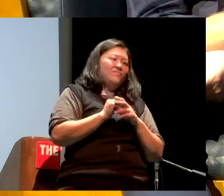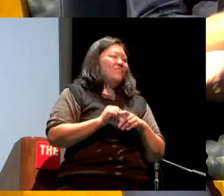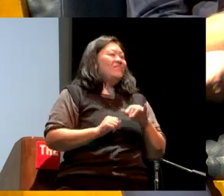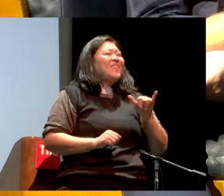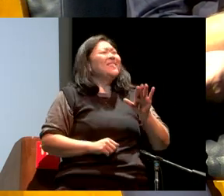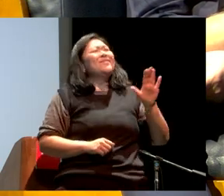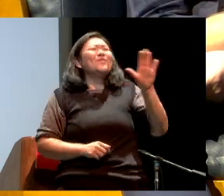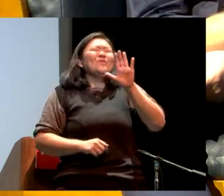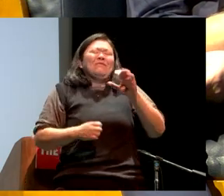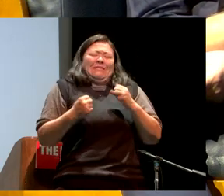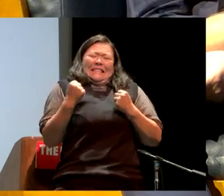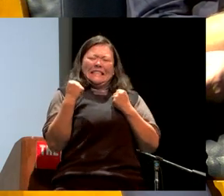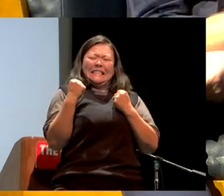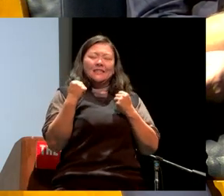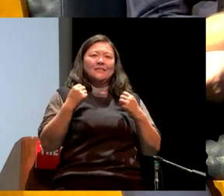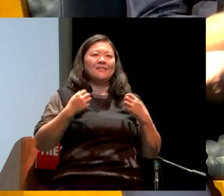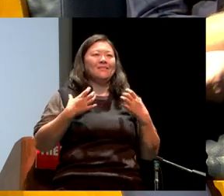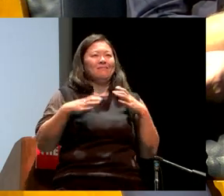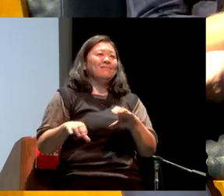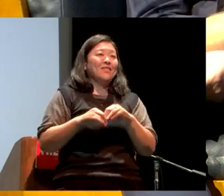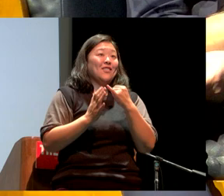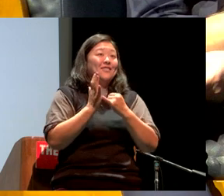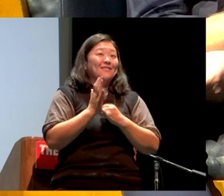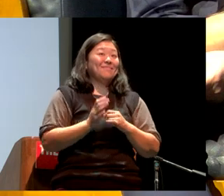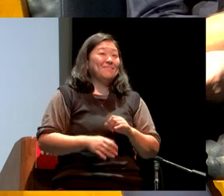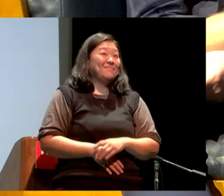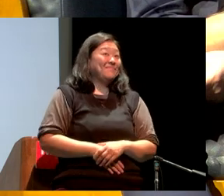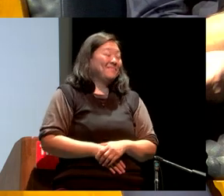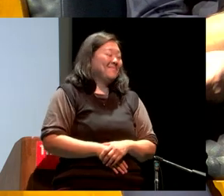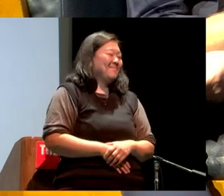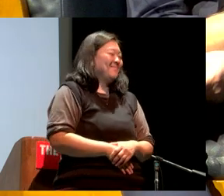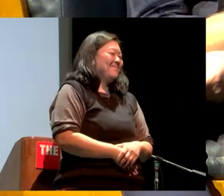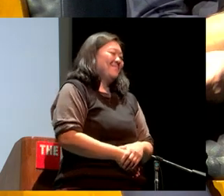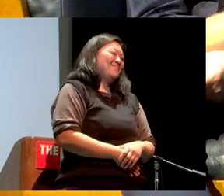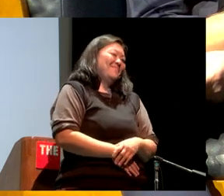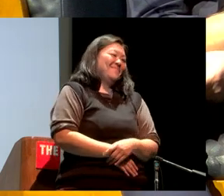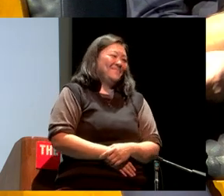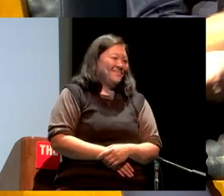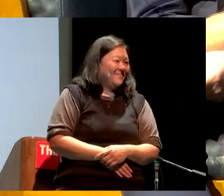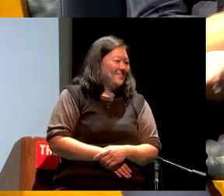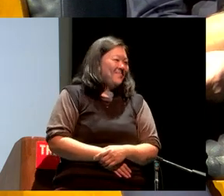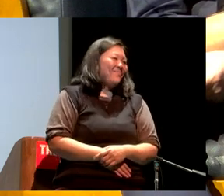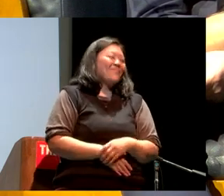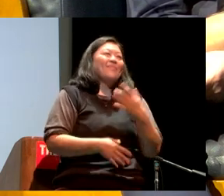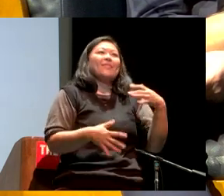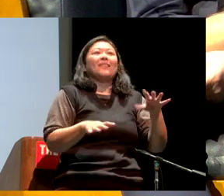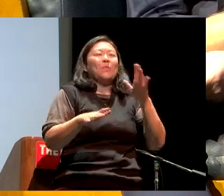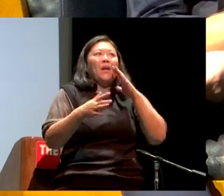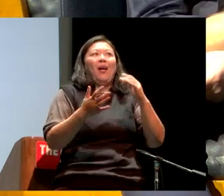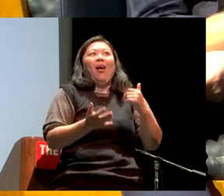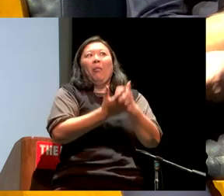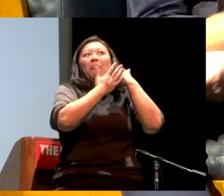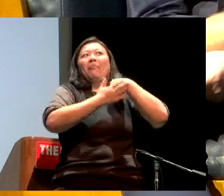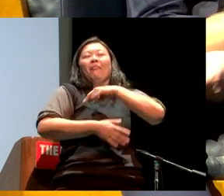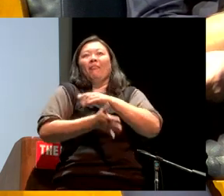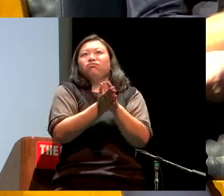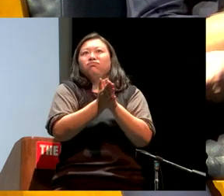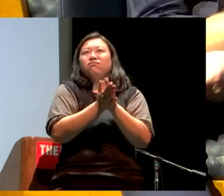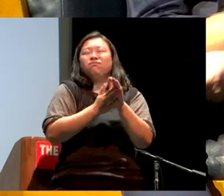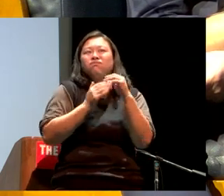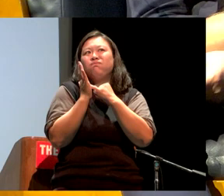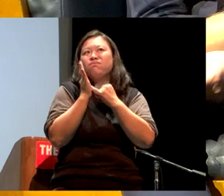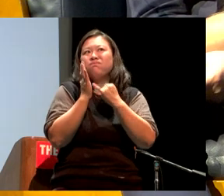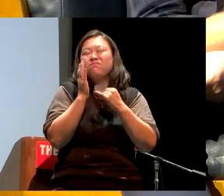game every day, and I still watch anime as much as I can. But I think it's really inspiring that generation that was quite a lot of times casted